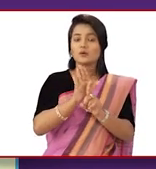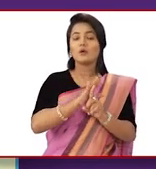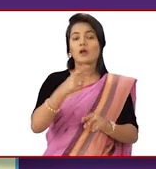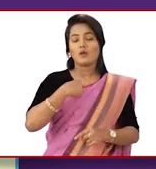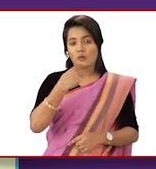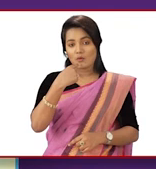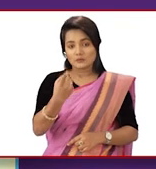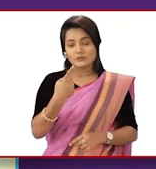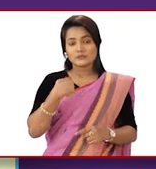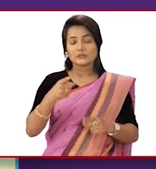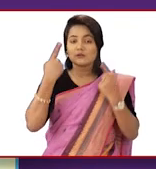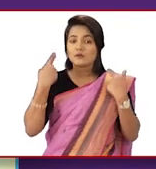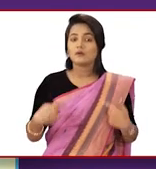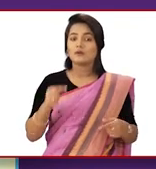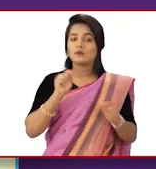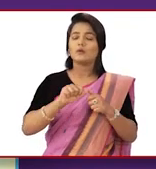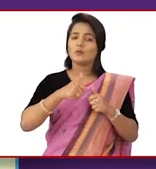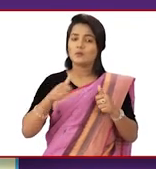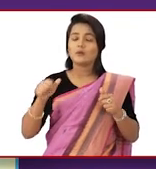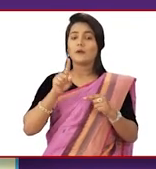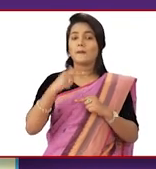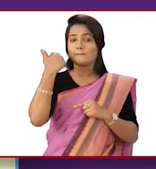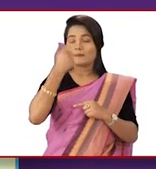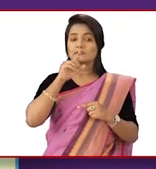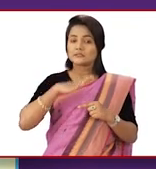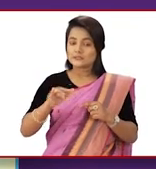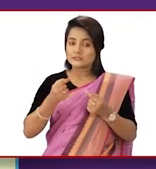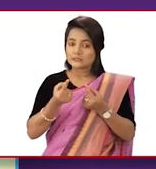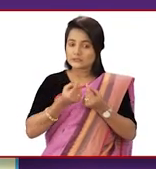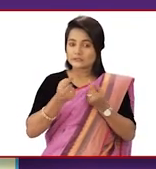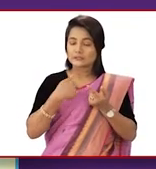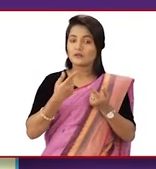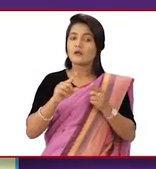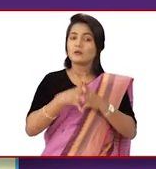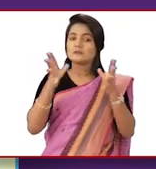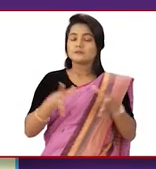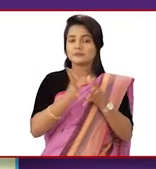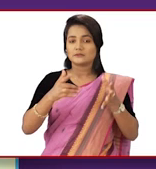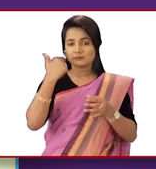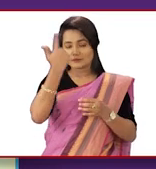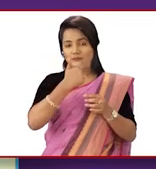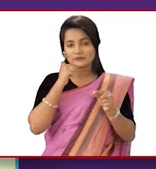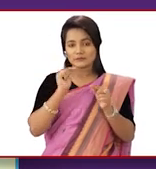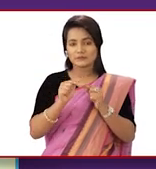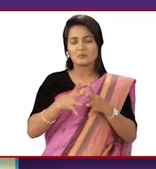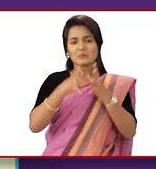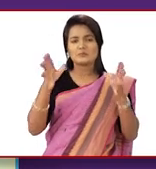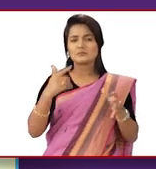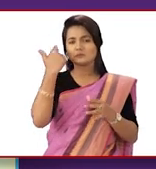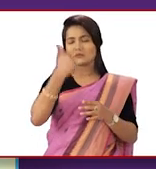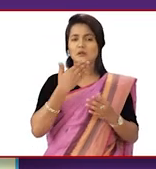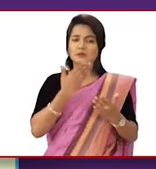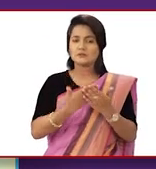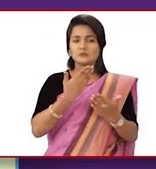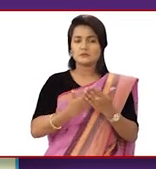that I was not the most attractive person on the beach, but I could tell a lot of people from the, many people appreciated the